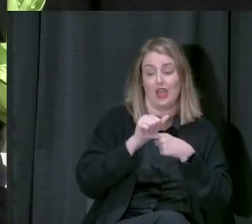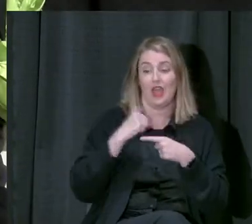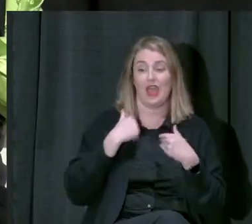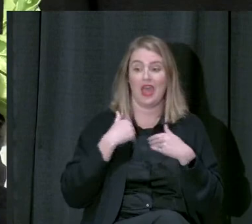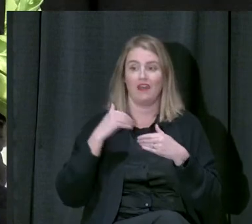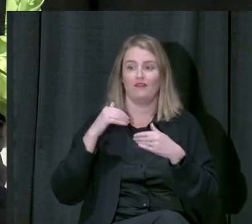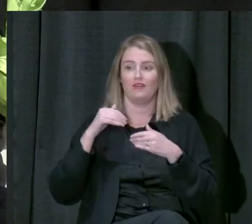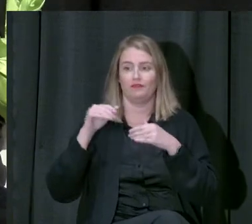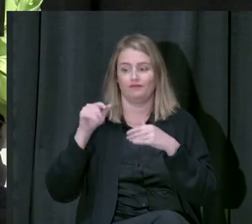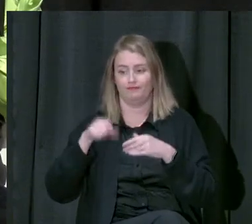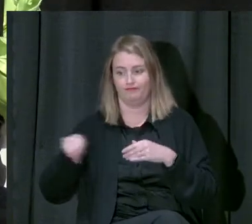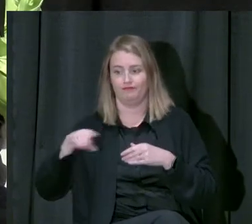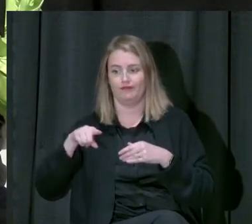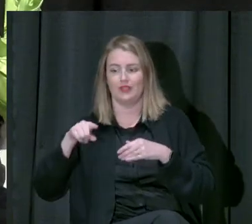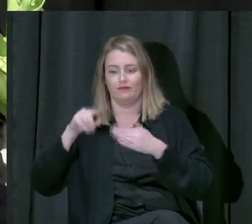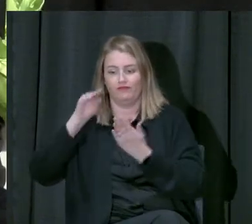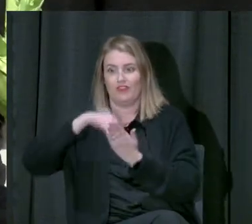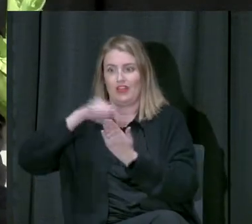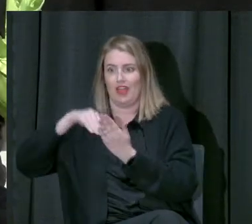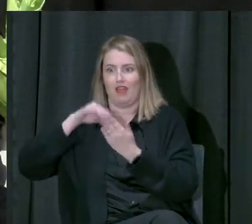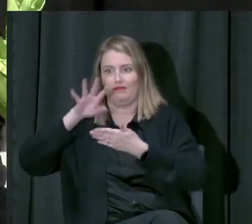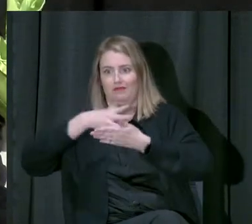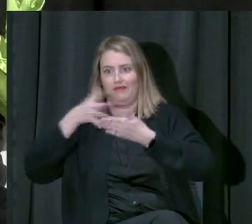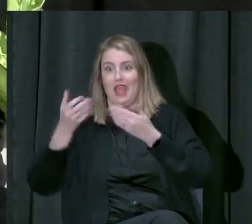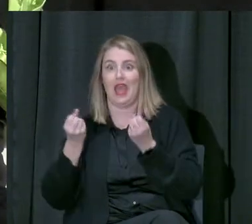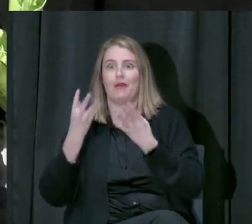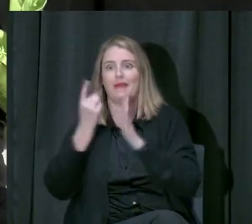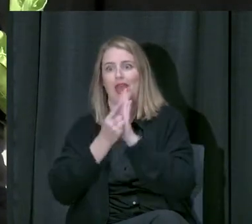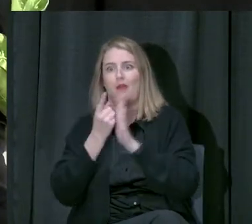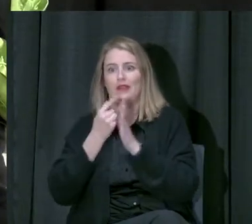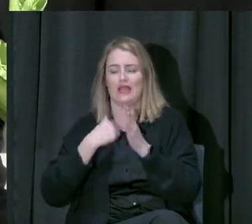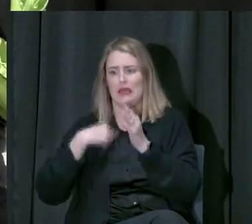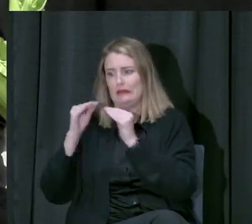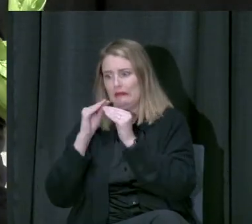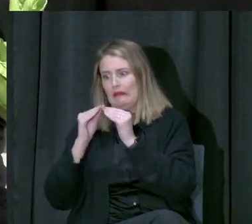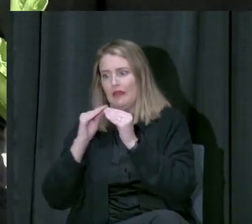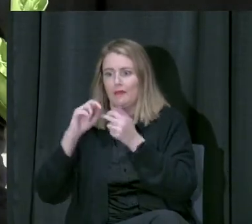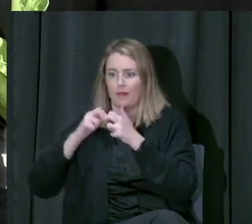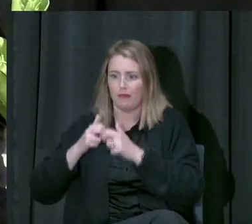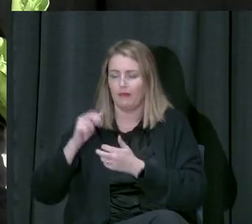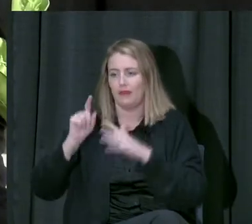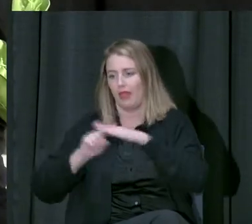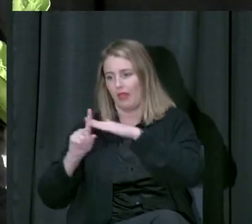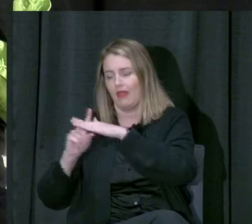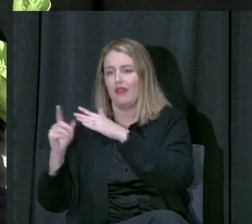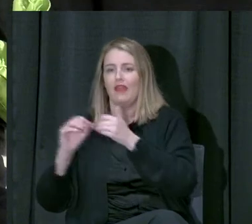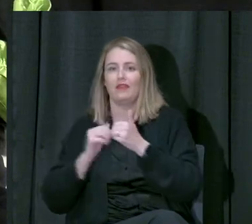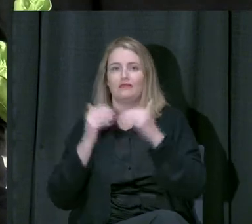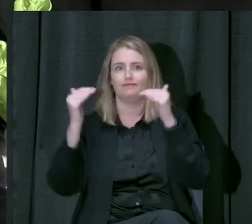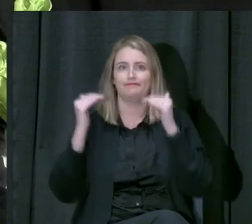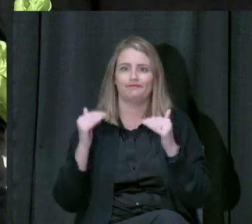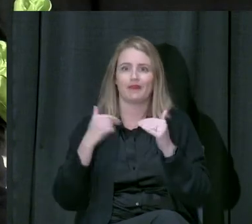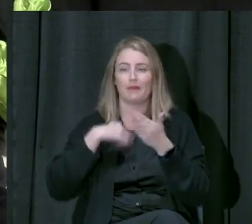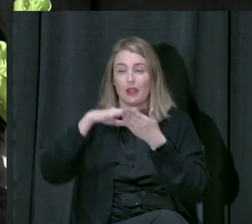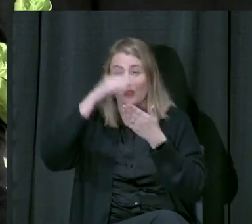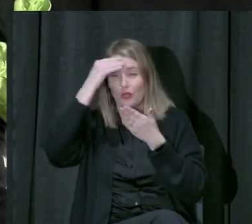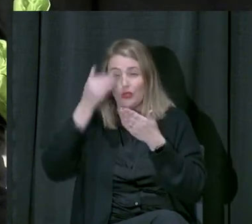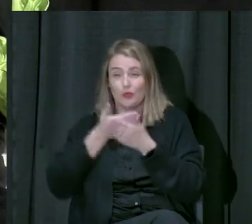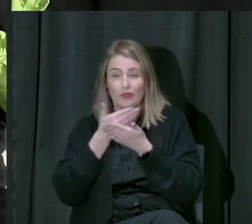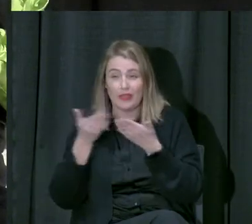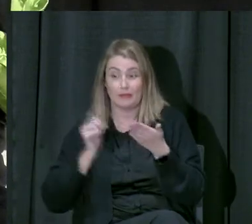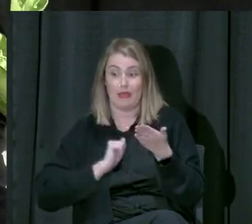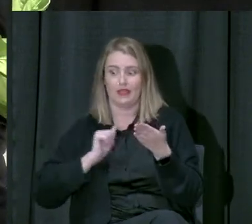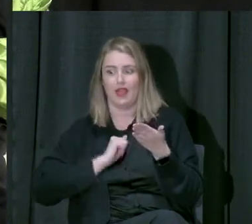fill out, how many hours of time am I doing remediation? What percentage of time am I learning new things on my